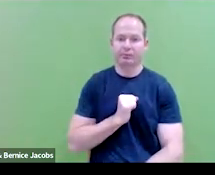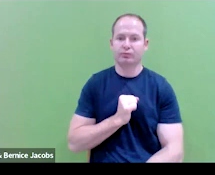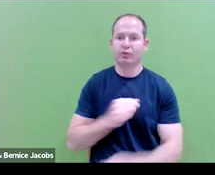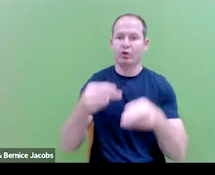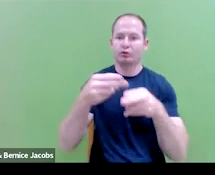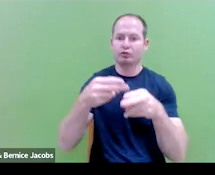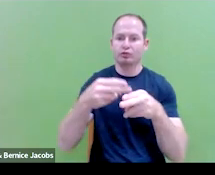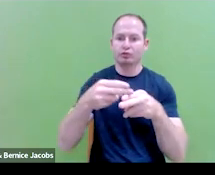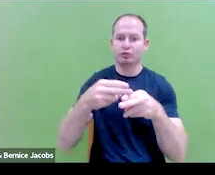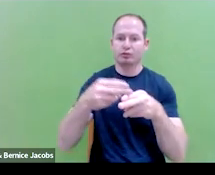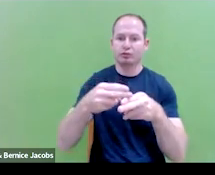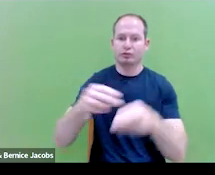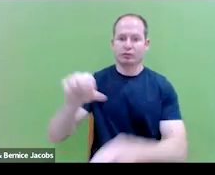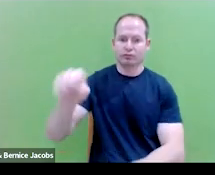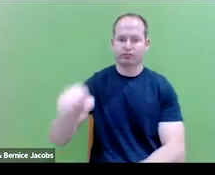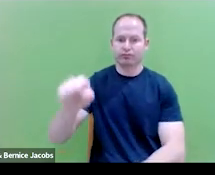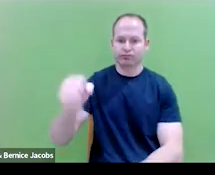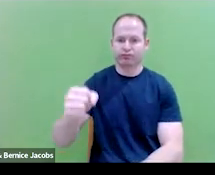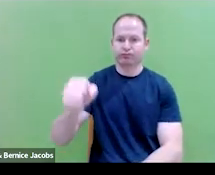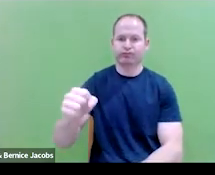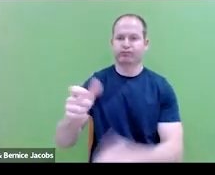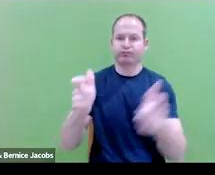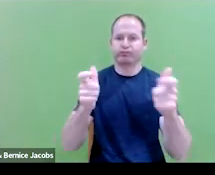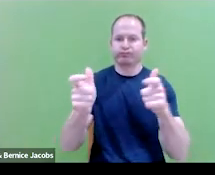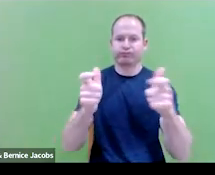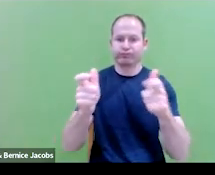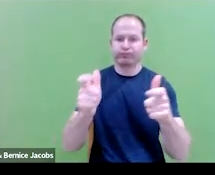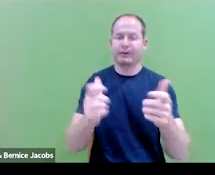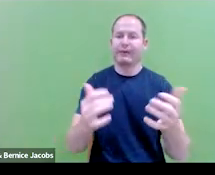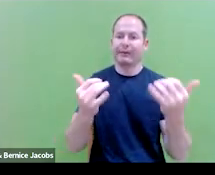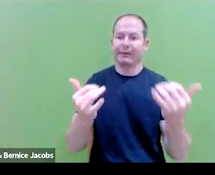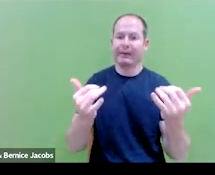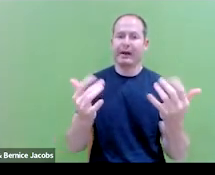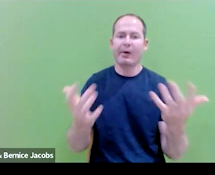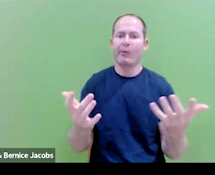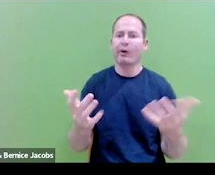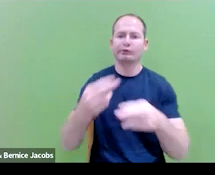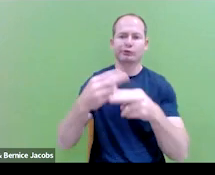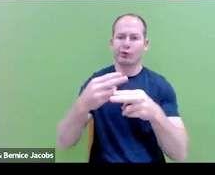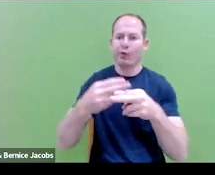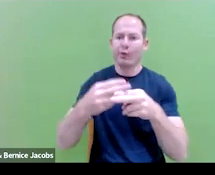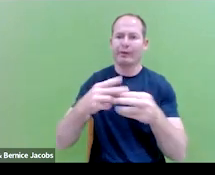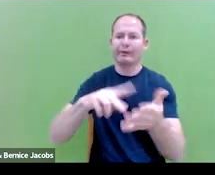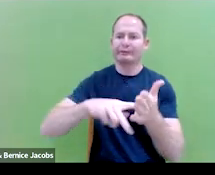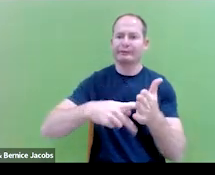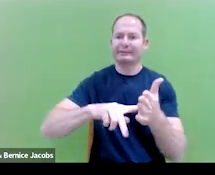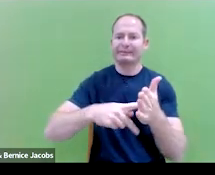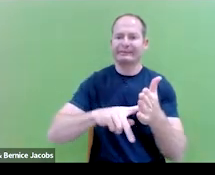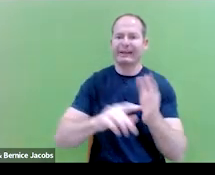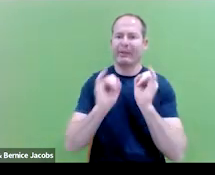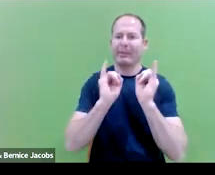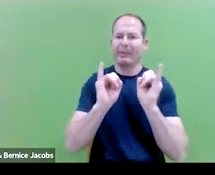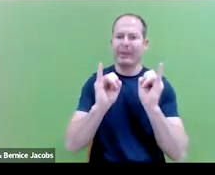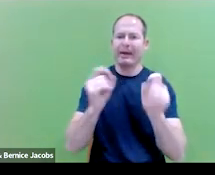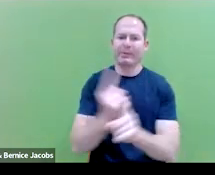a fetish for toilets because they are always designed so badly. And so the toilet